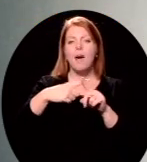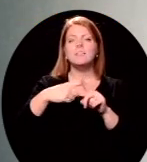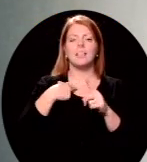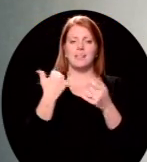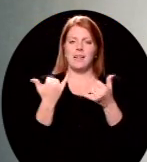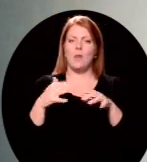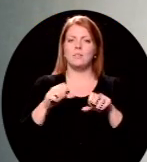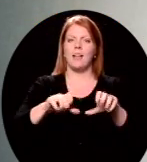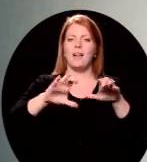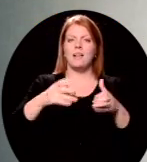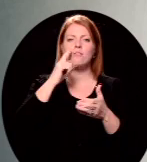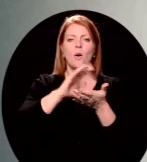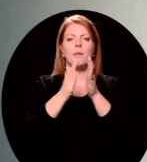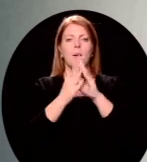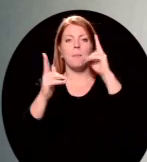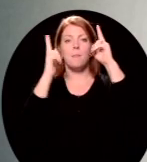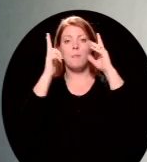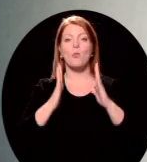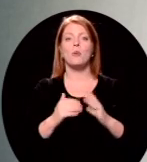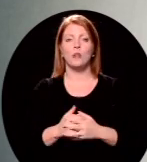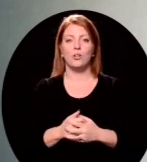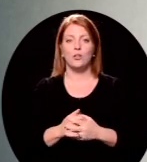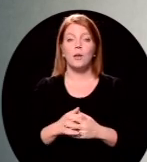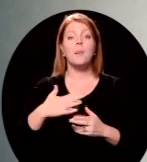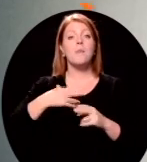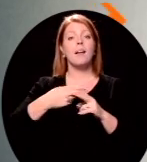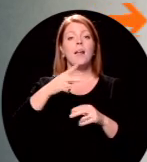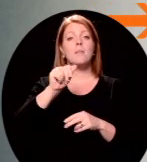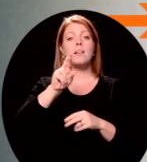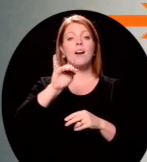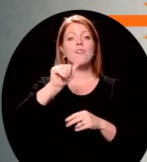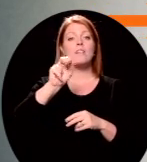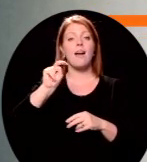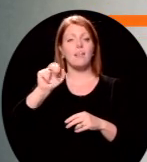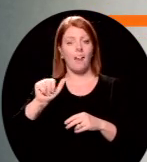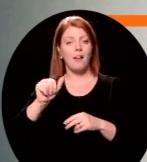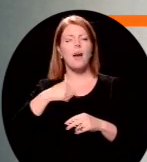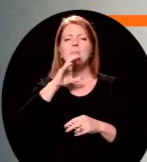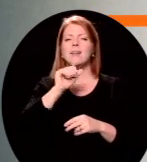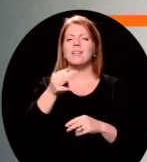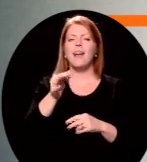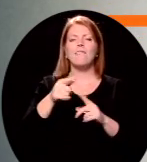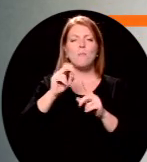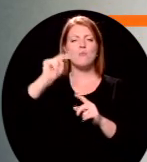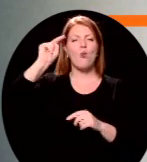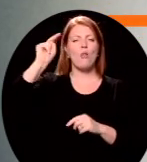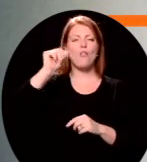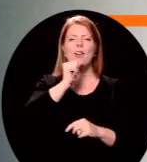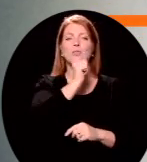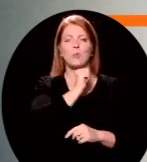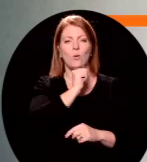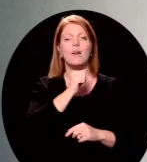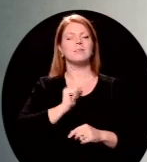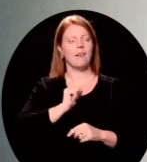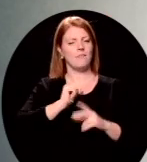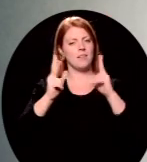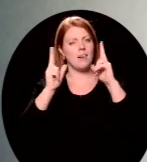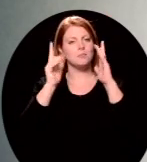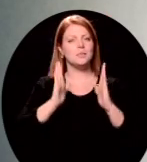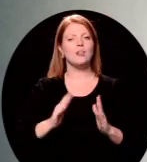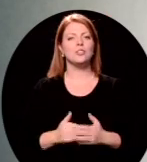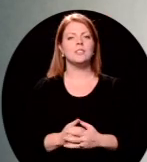and I'm going to school to become a barber. My name's Cariana. I'm 19. I'm from Northern Arizona, and I'm